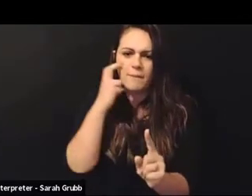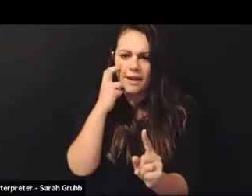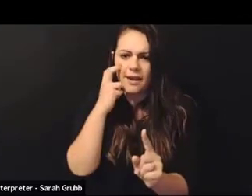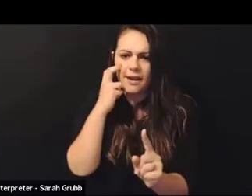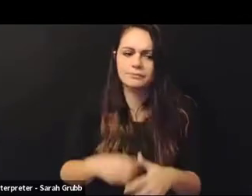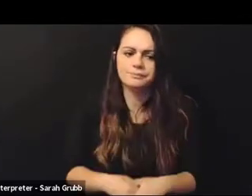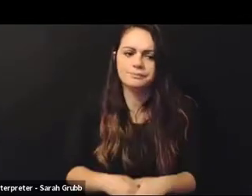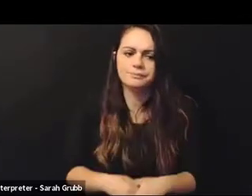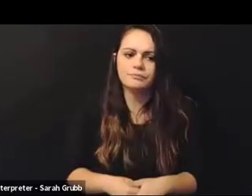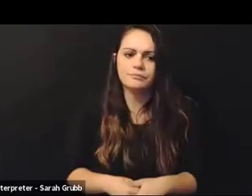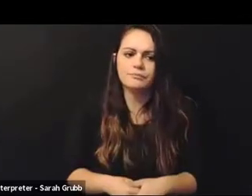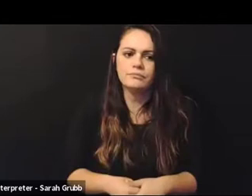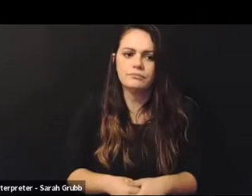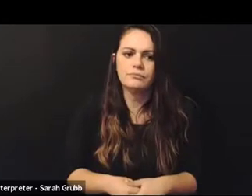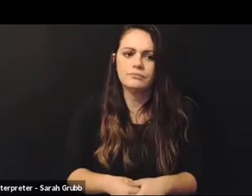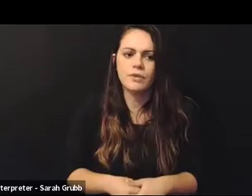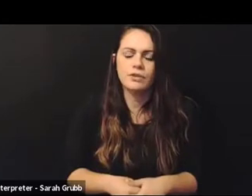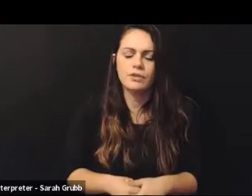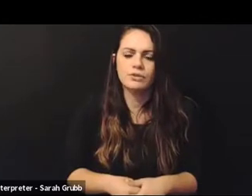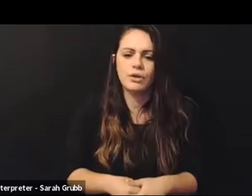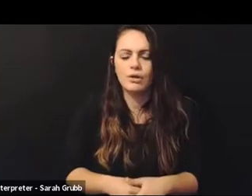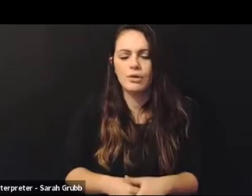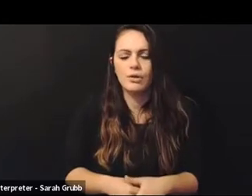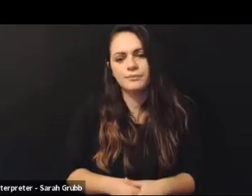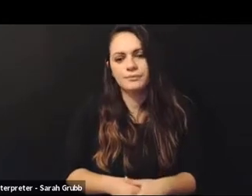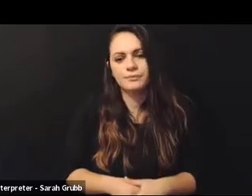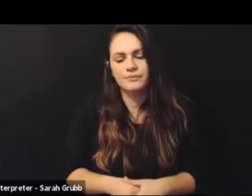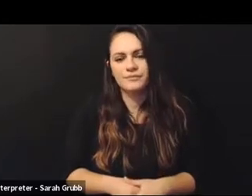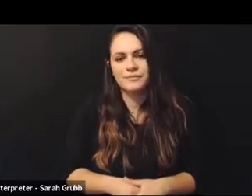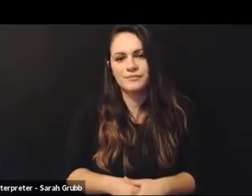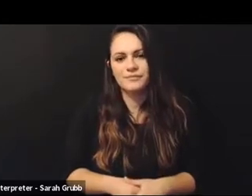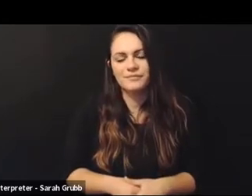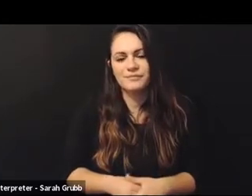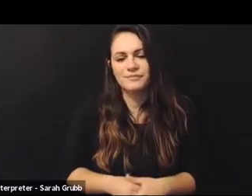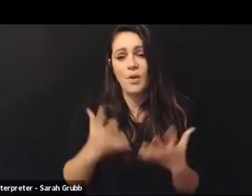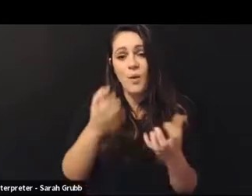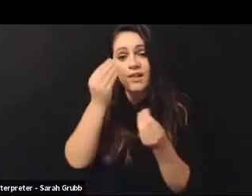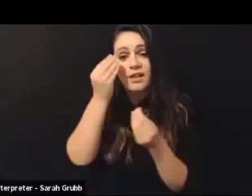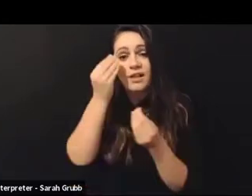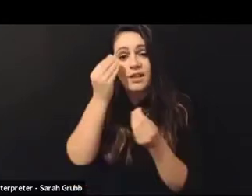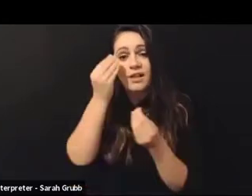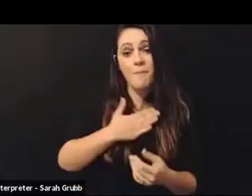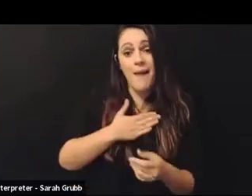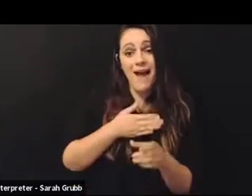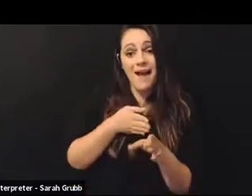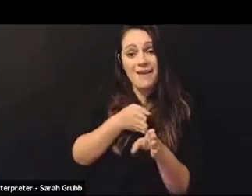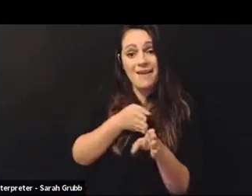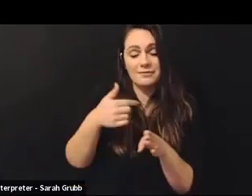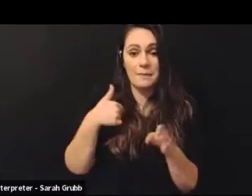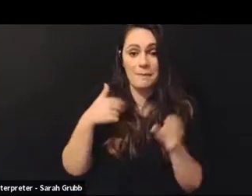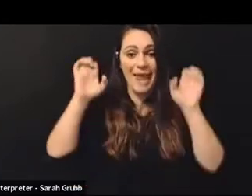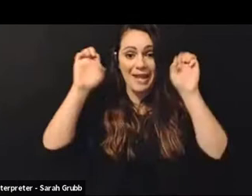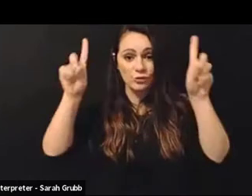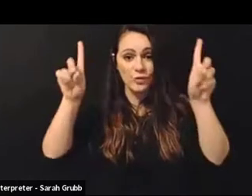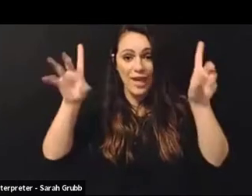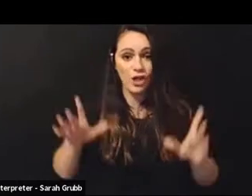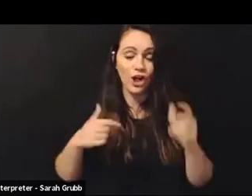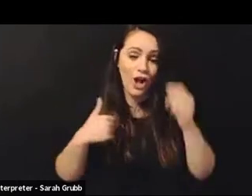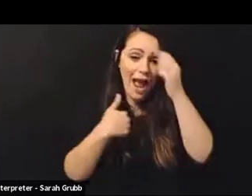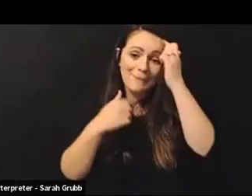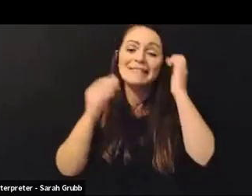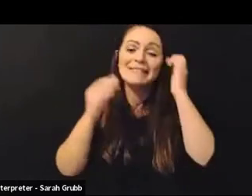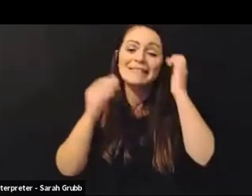I want to let you know, first off, that I'm an educator. So I'm a teacher. I'm not a